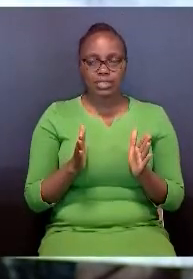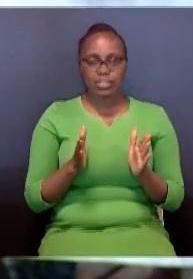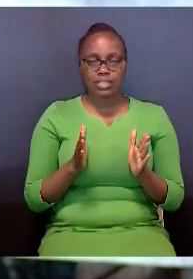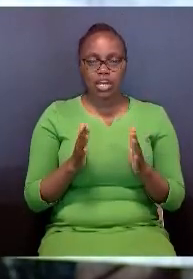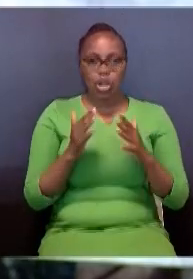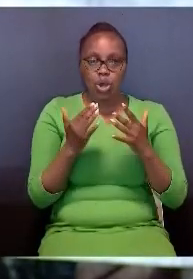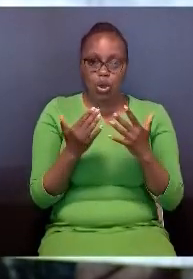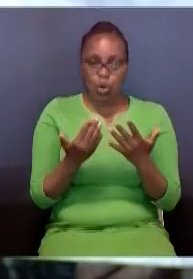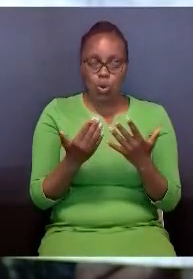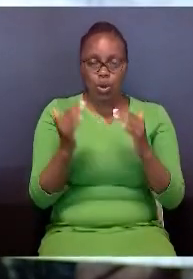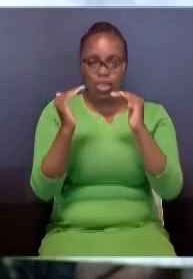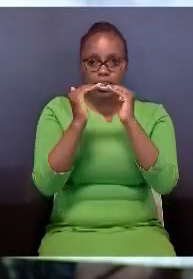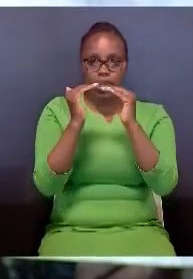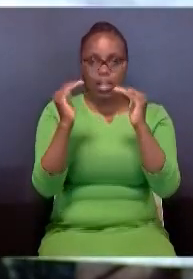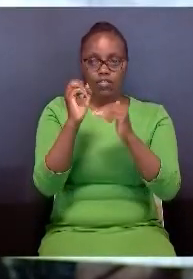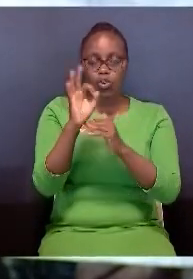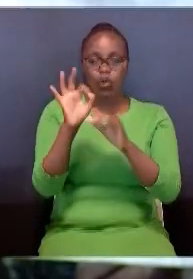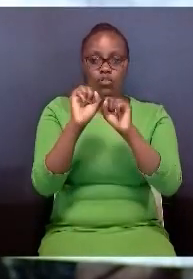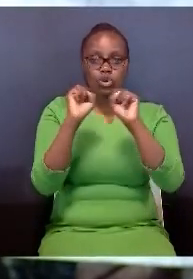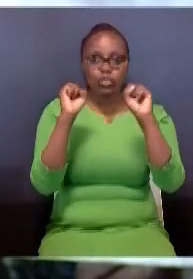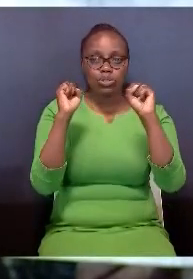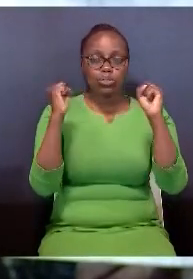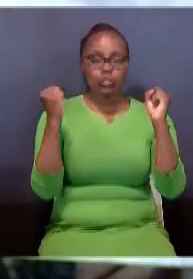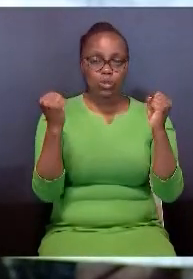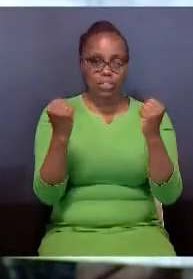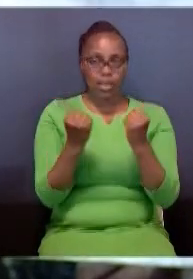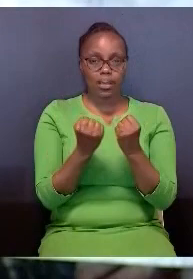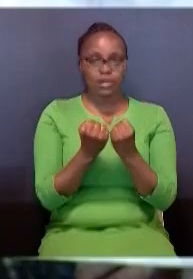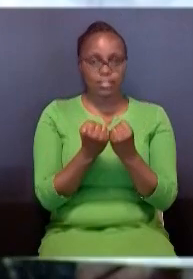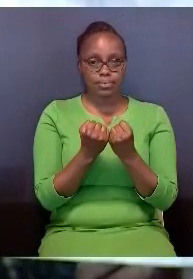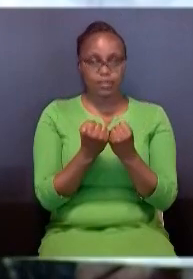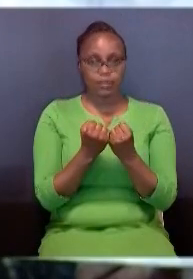or at the level of society.